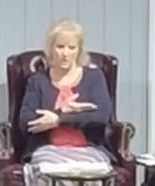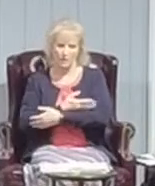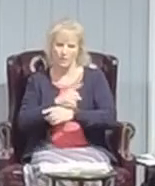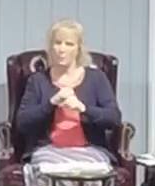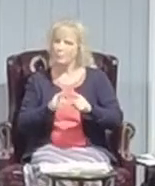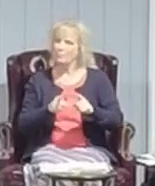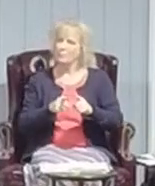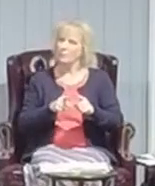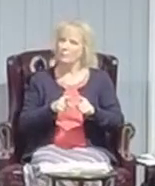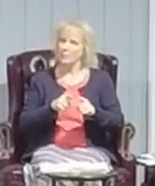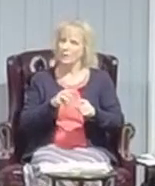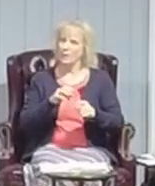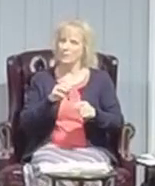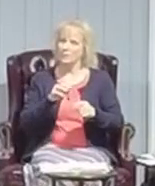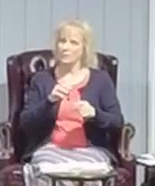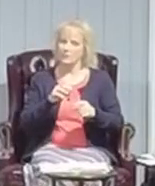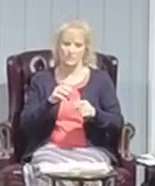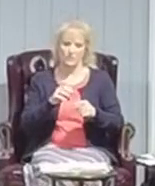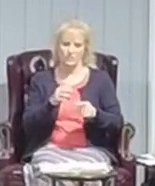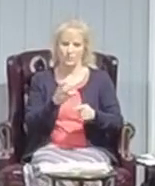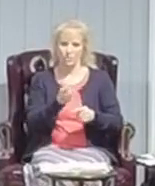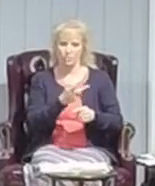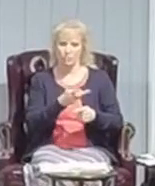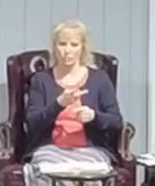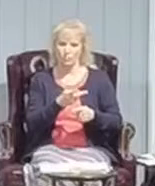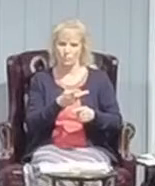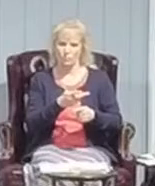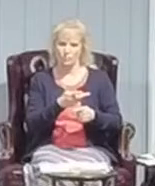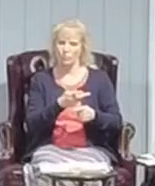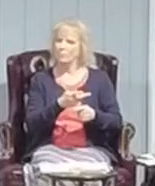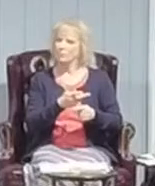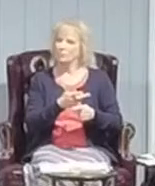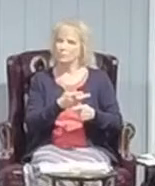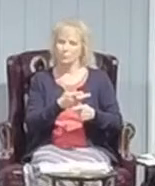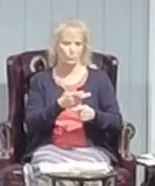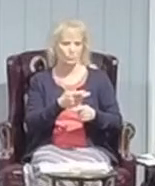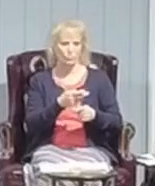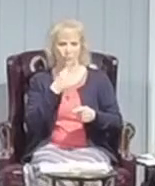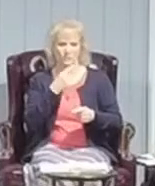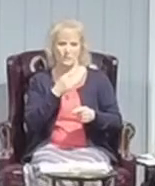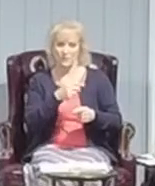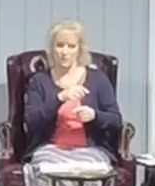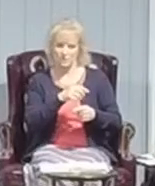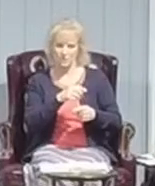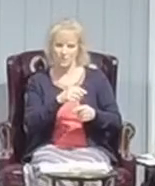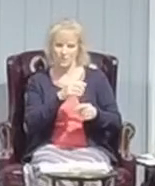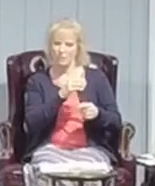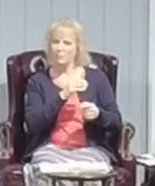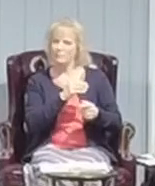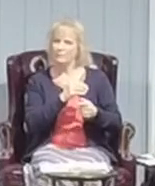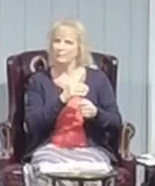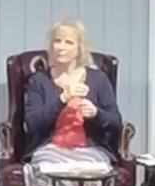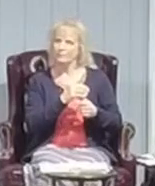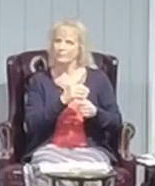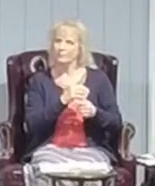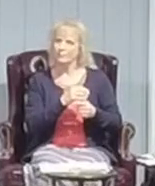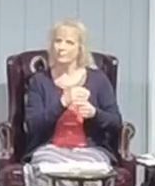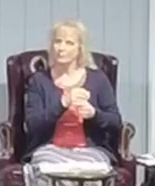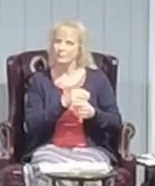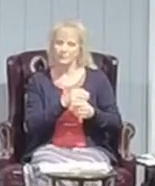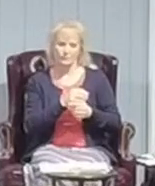Son. Now either one of them is misquoting the Lord, or as I believe, he said both.